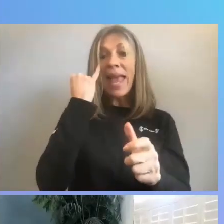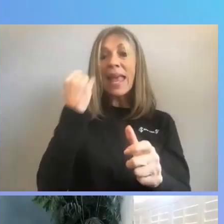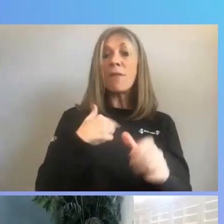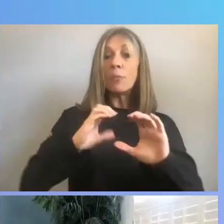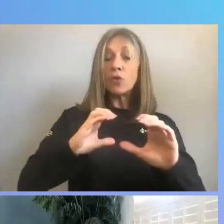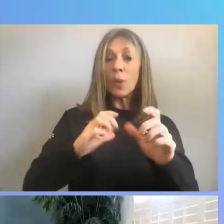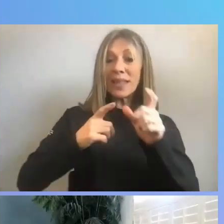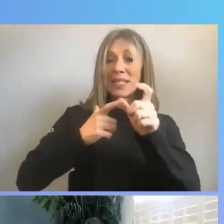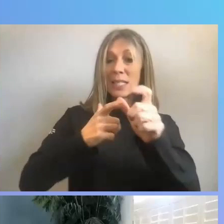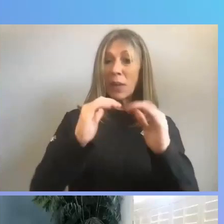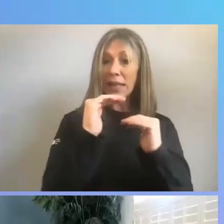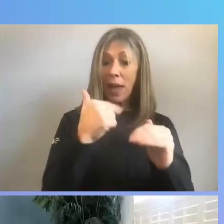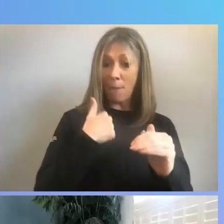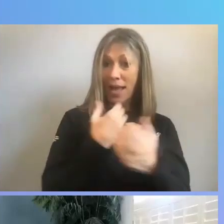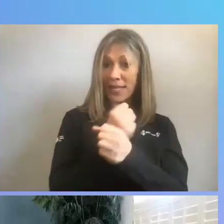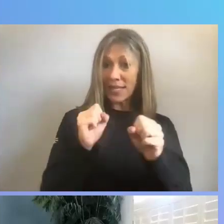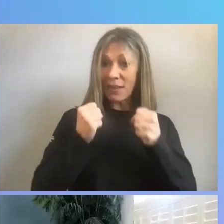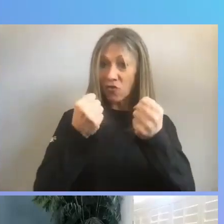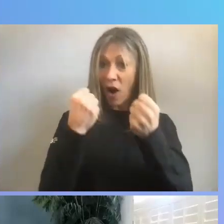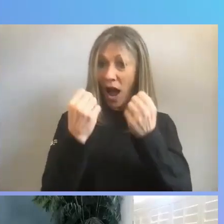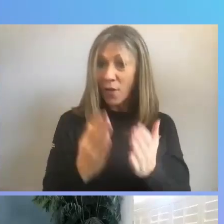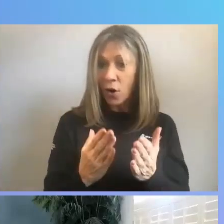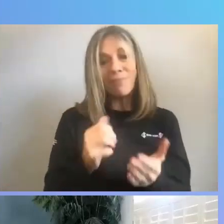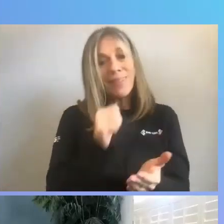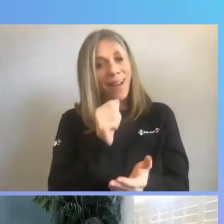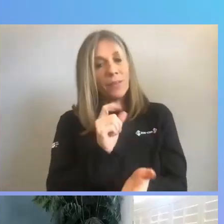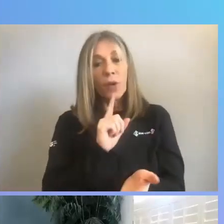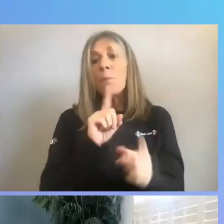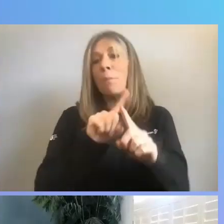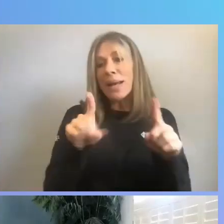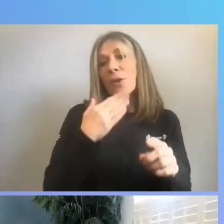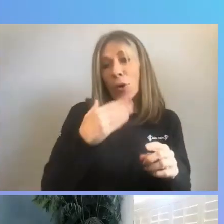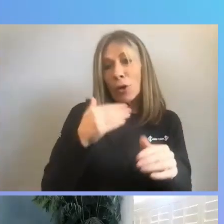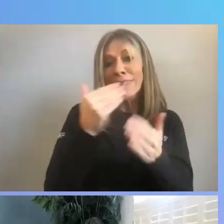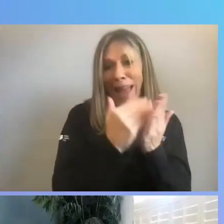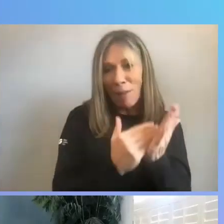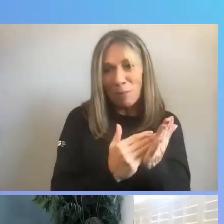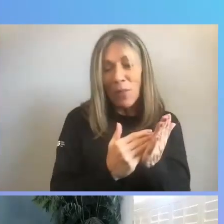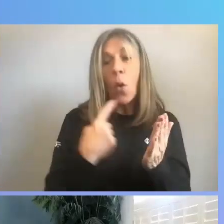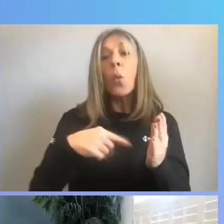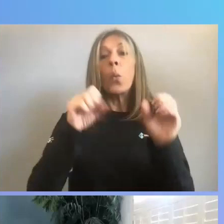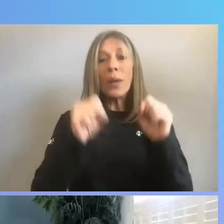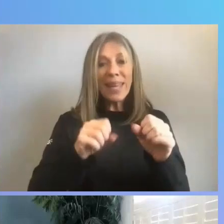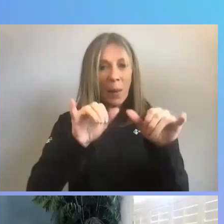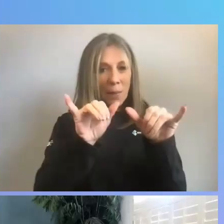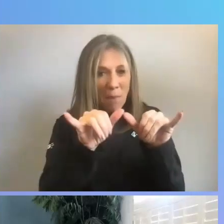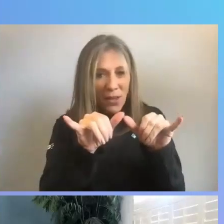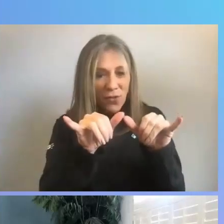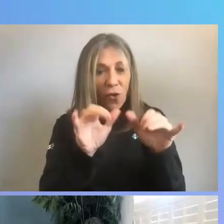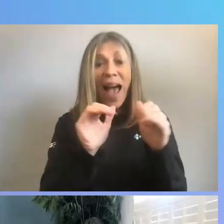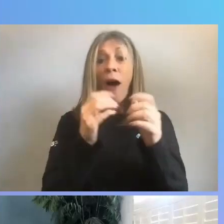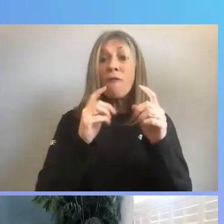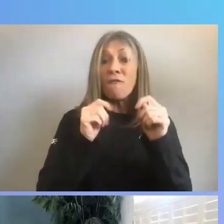limit, am I a safe driver? Not necessarily, but it's a step in the right direction, and we can objectively measure how fast my car is